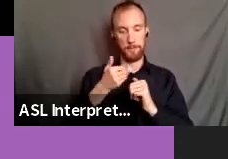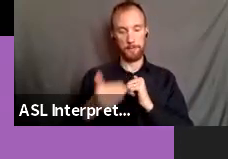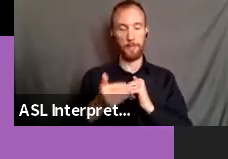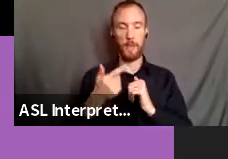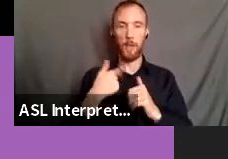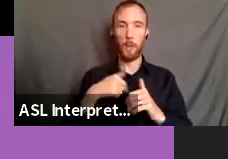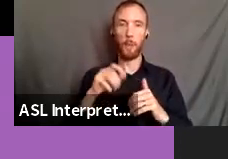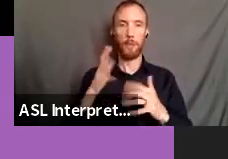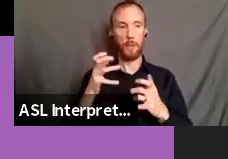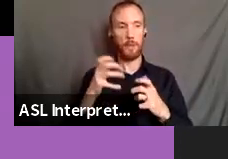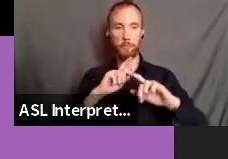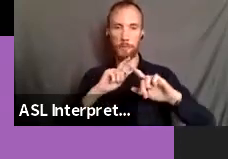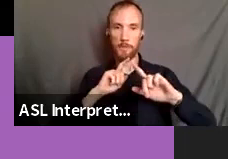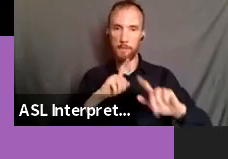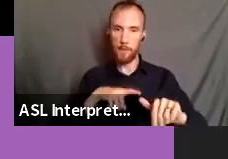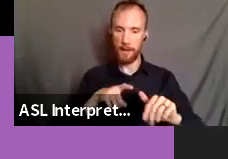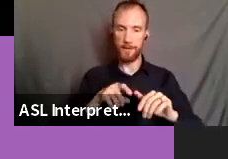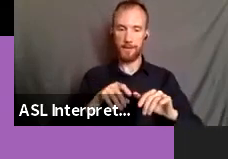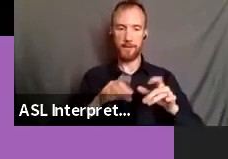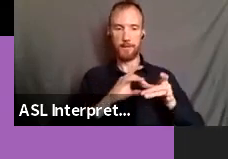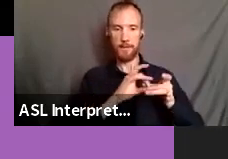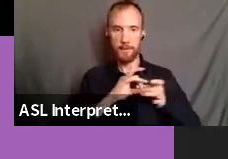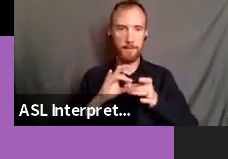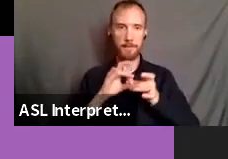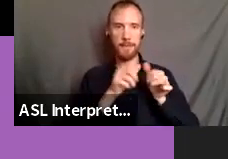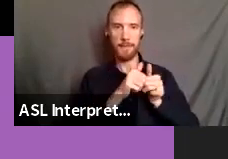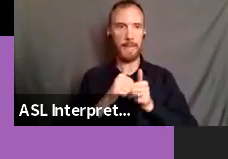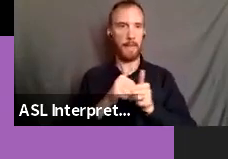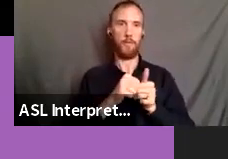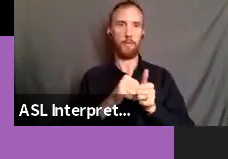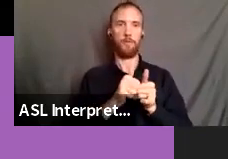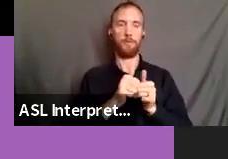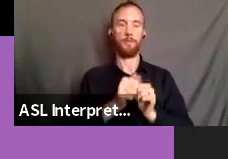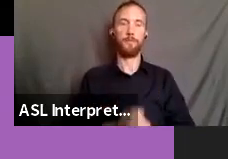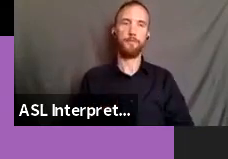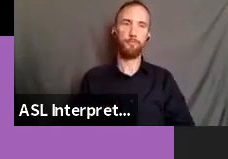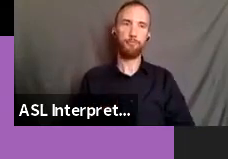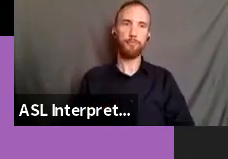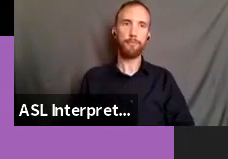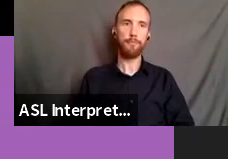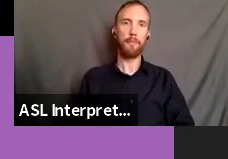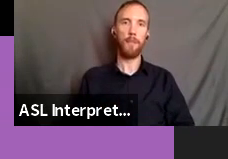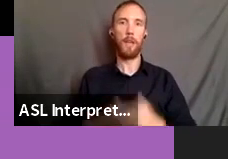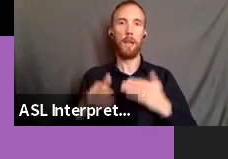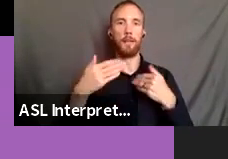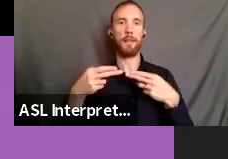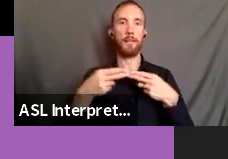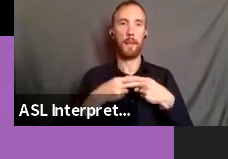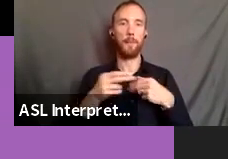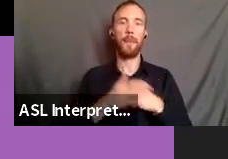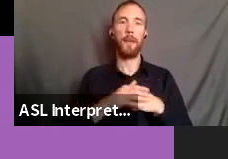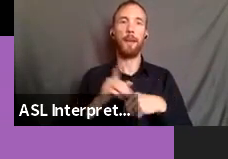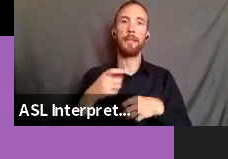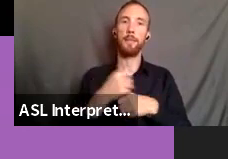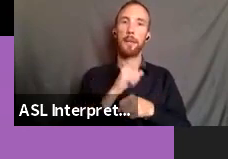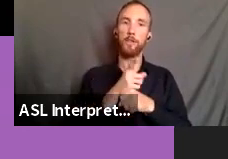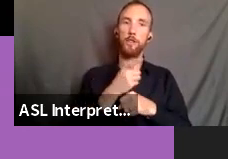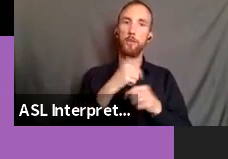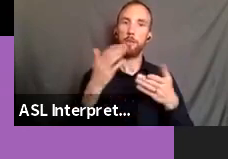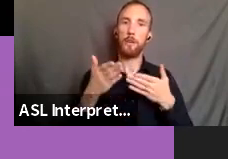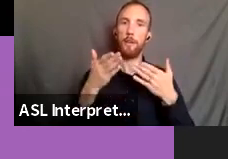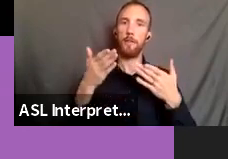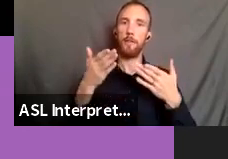lessons learned can we please move to the next slide we must ensure that we provide students the